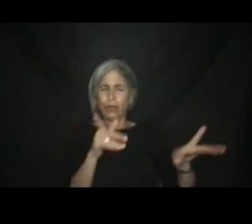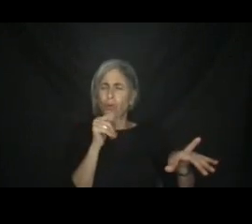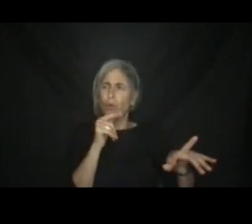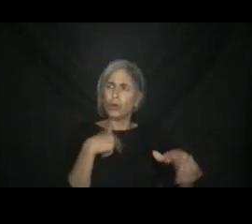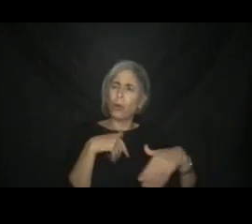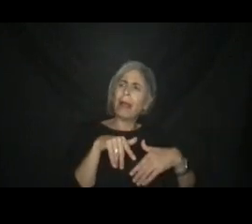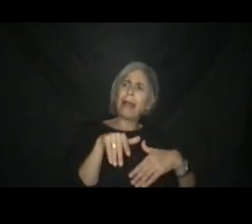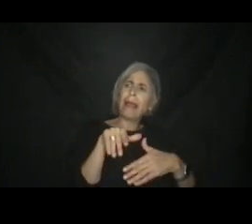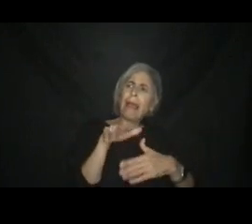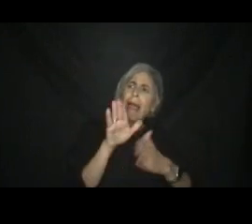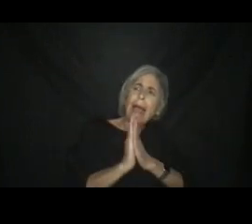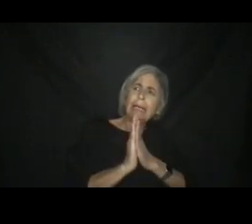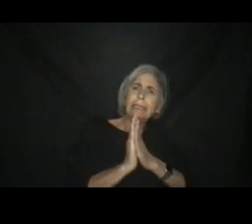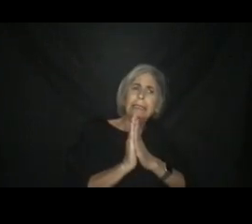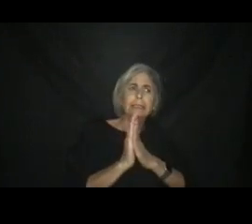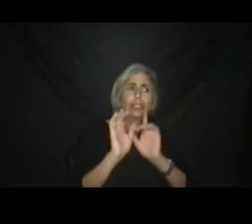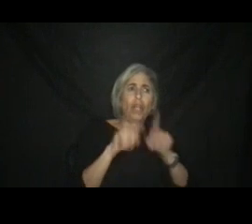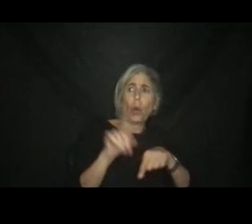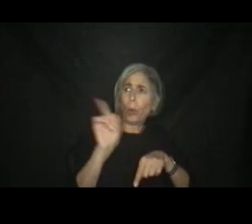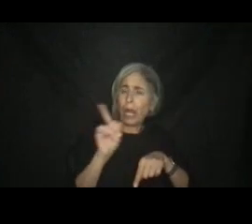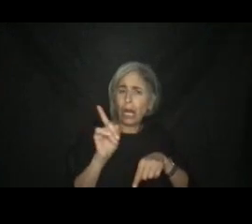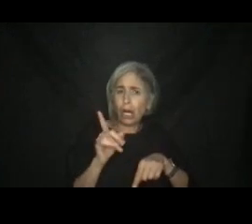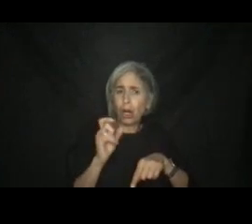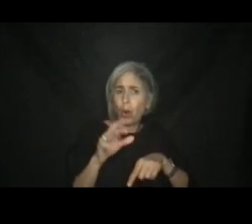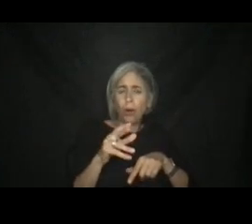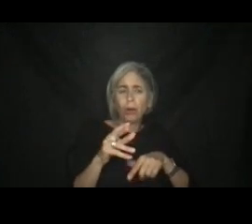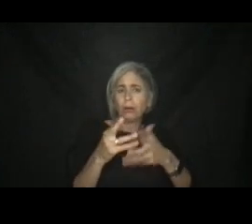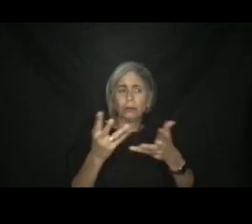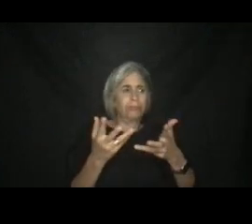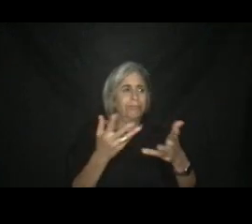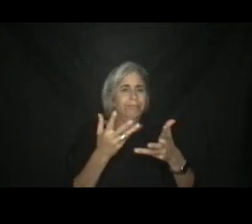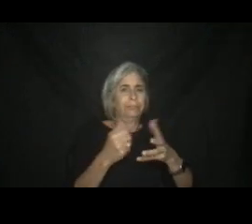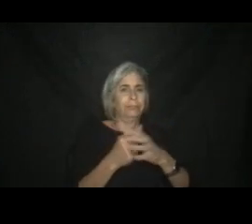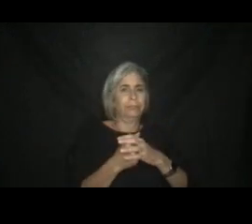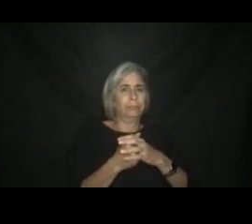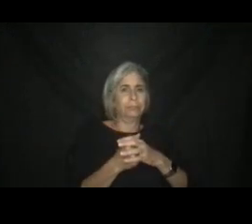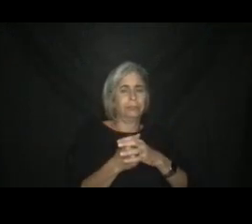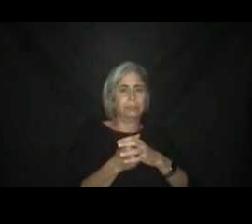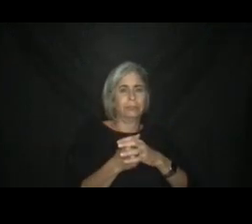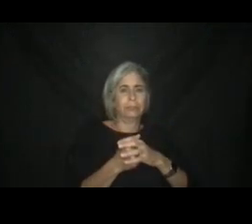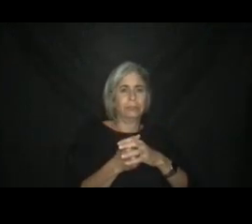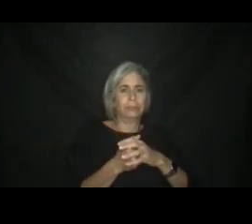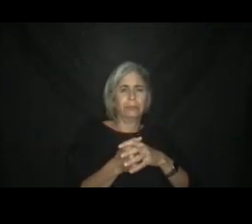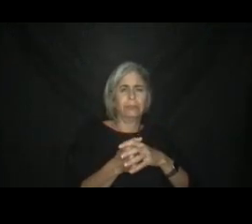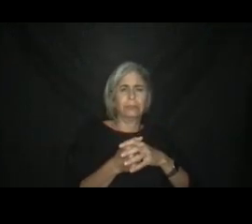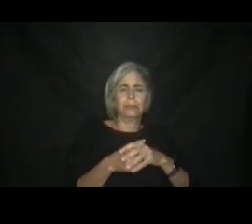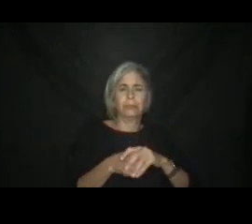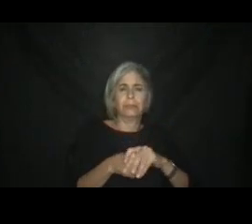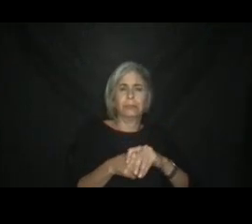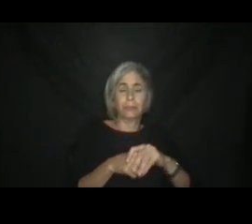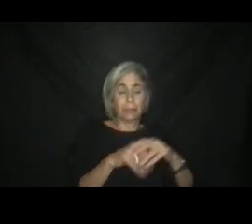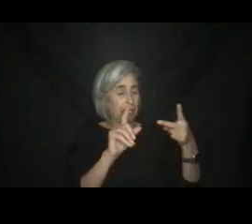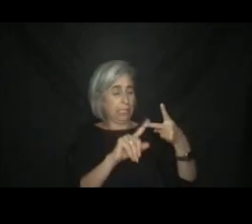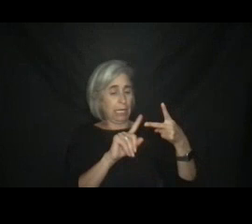but who would we go to? Or you want me to go through the rest of my stuff? Just go through there. Okay. Second